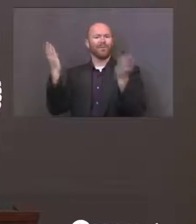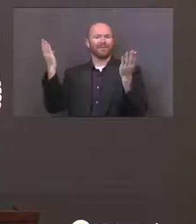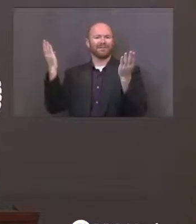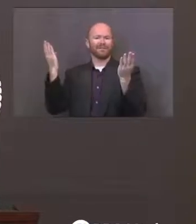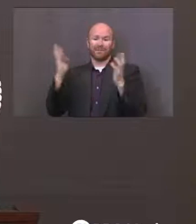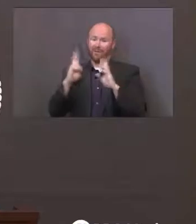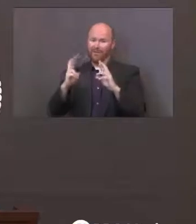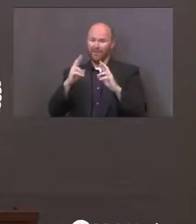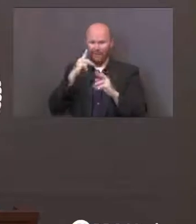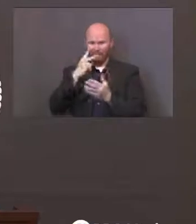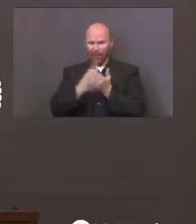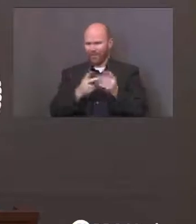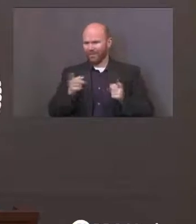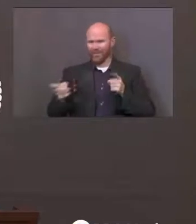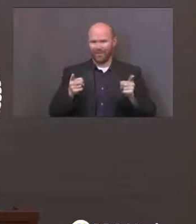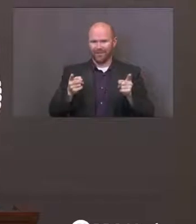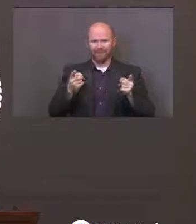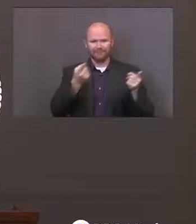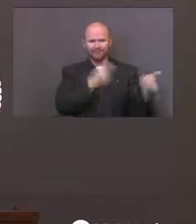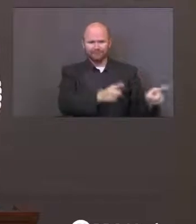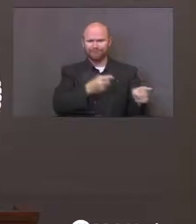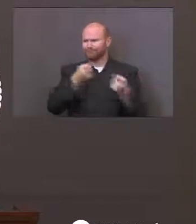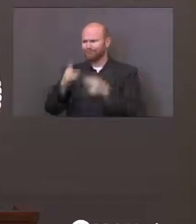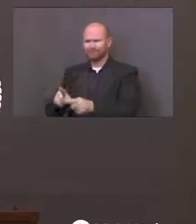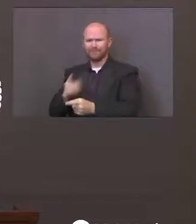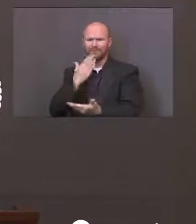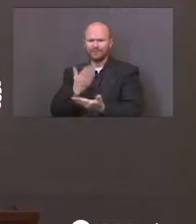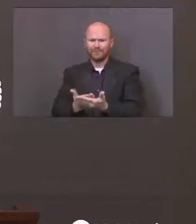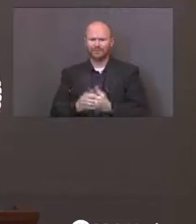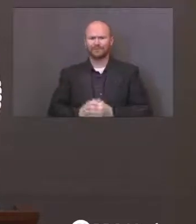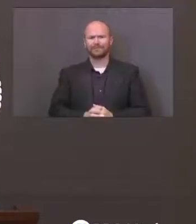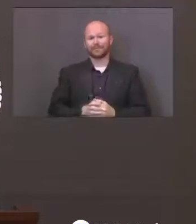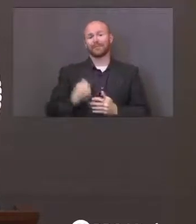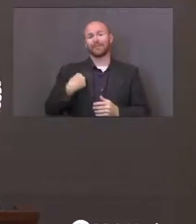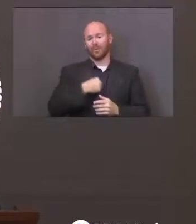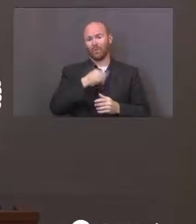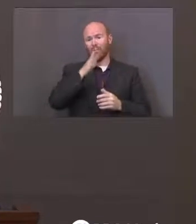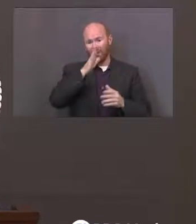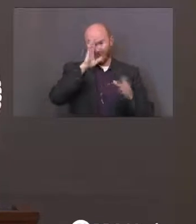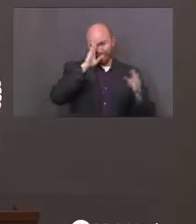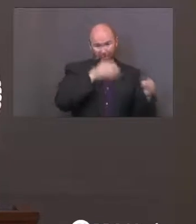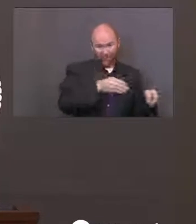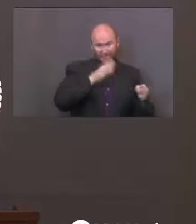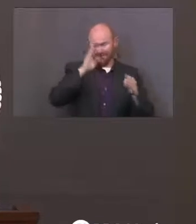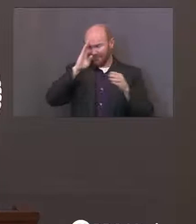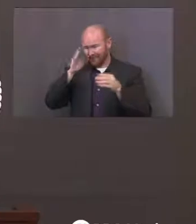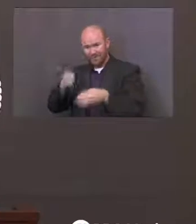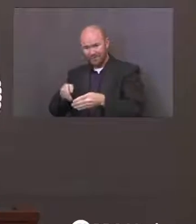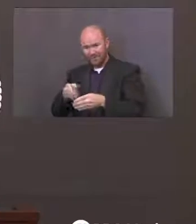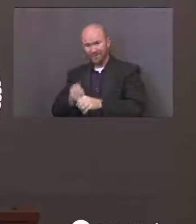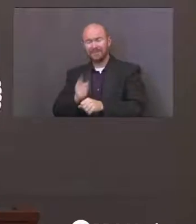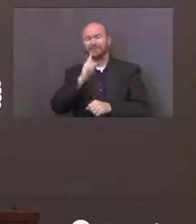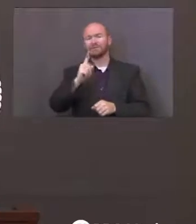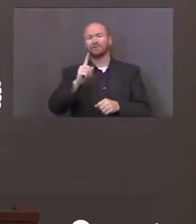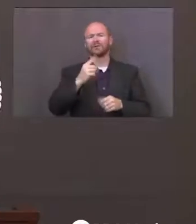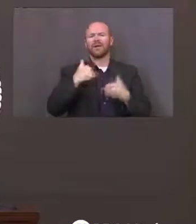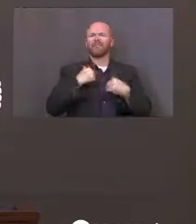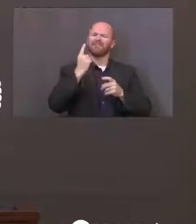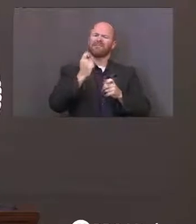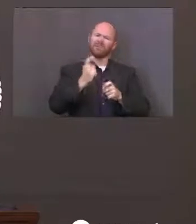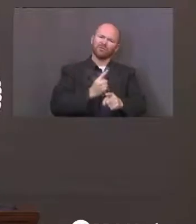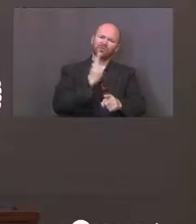economic opportunity for us as a state. So we're going to stay focused. We're going to make sure we have the right efforts in place